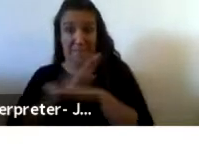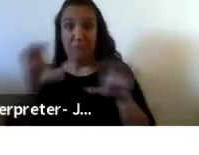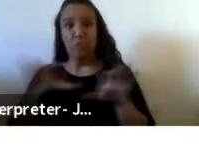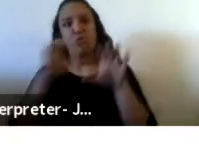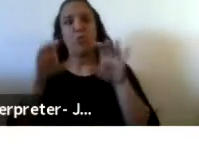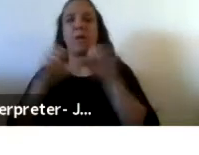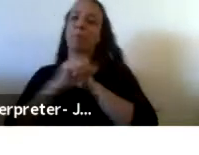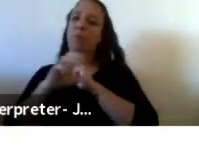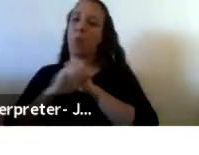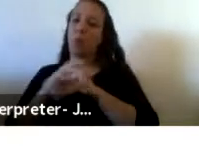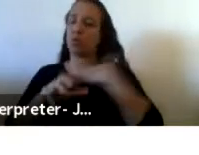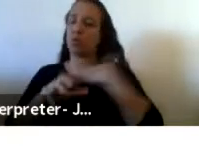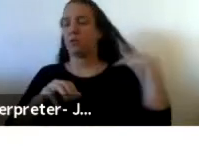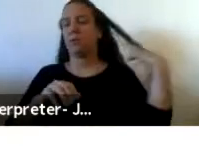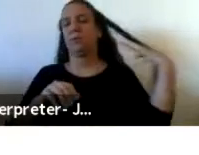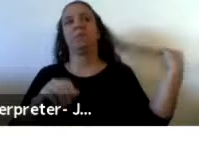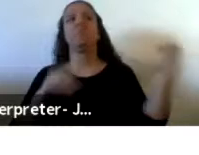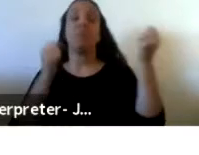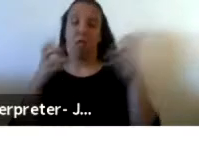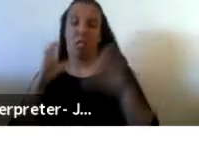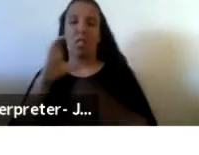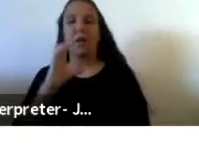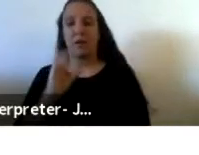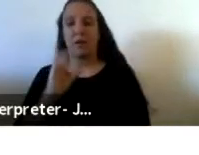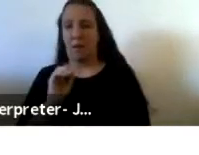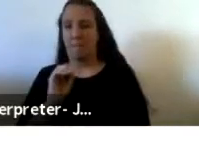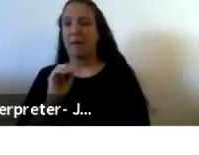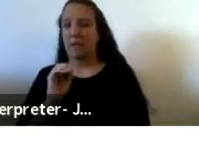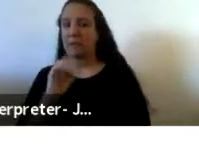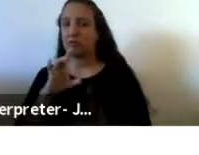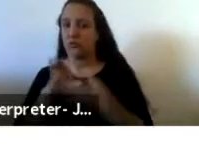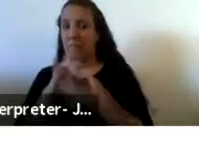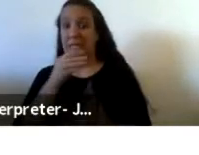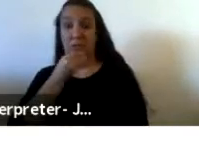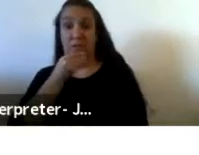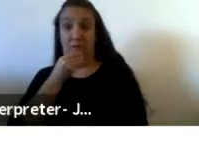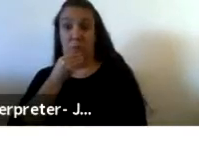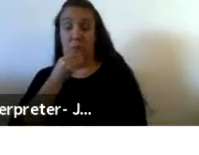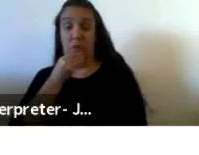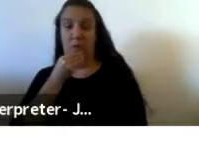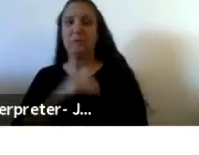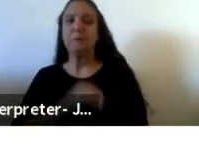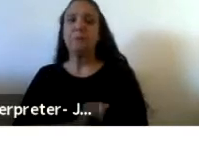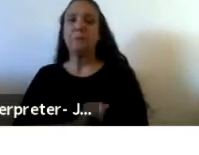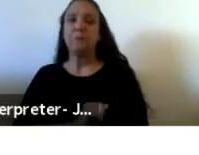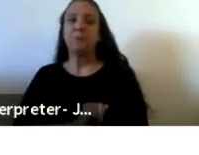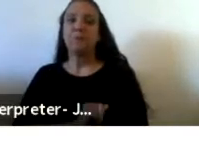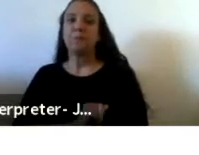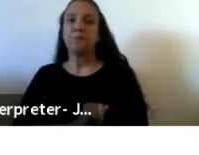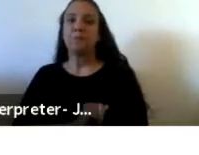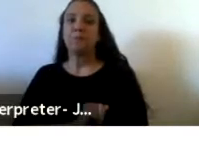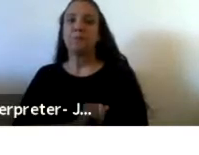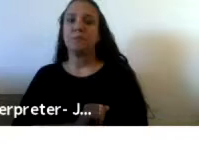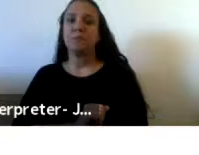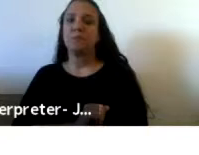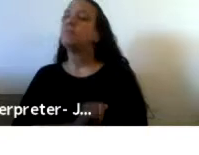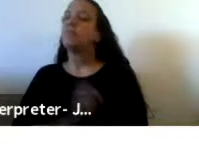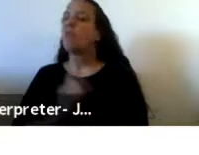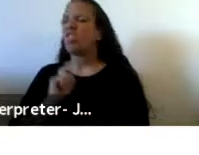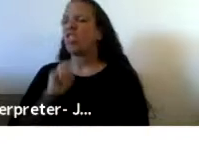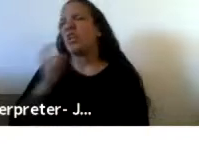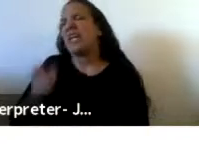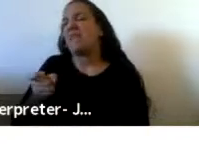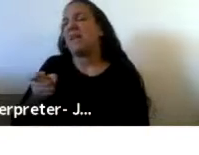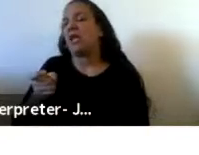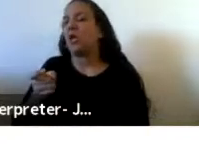up. I know a lot of companies that are in the food industry. What they're doing is that they're giving people an incentive